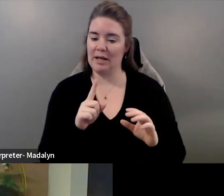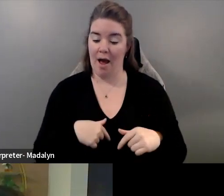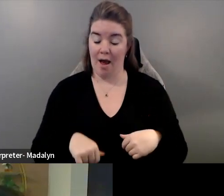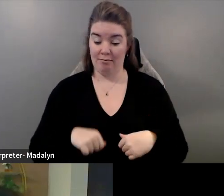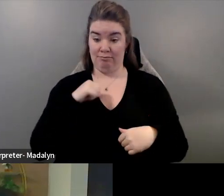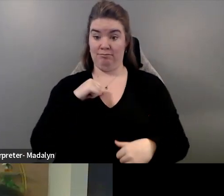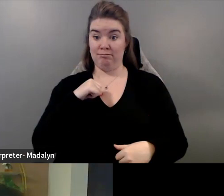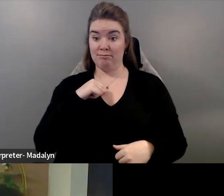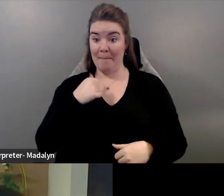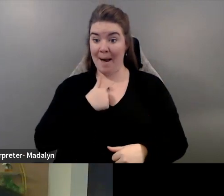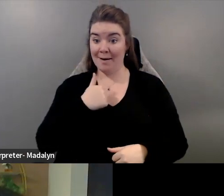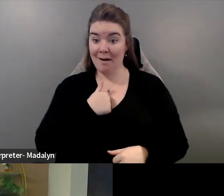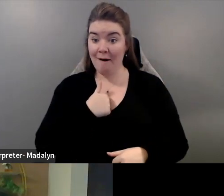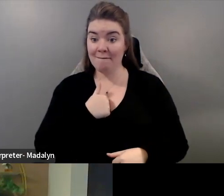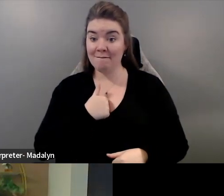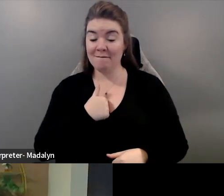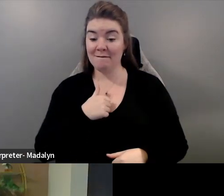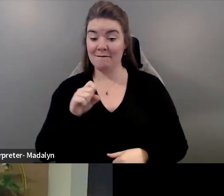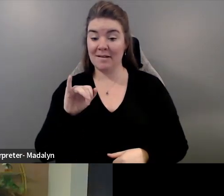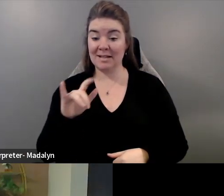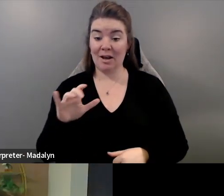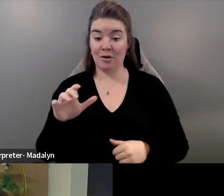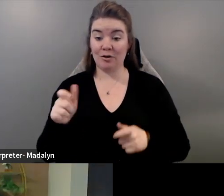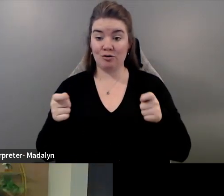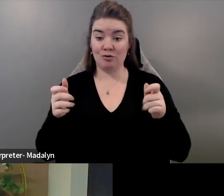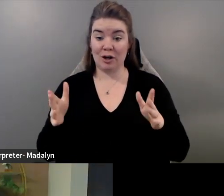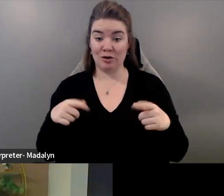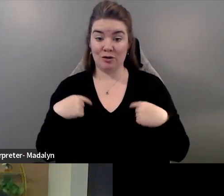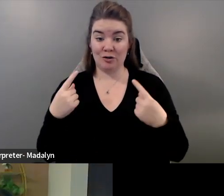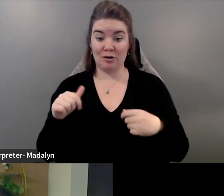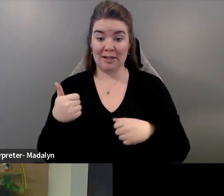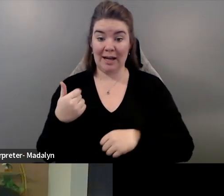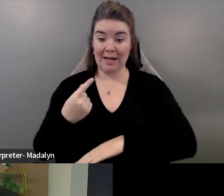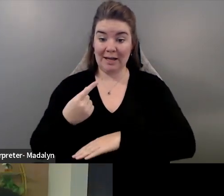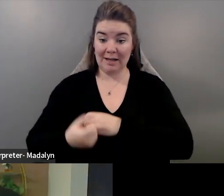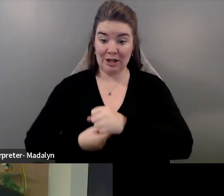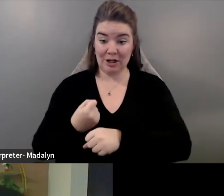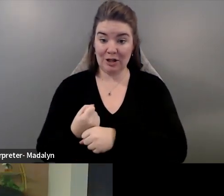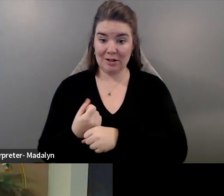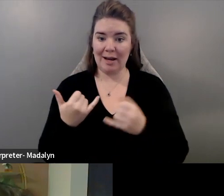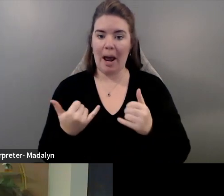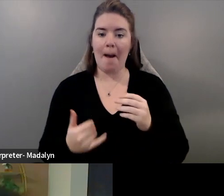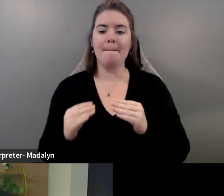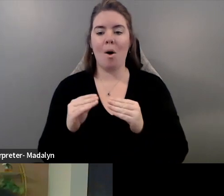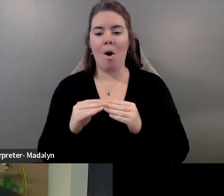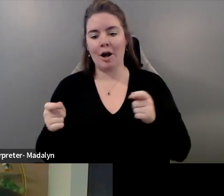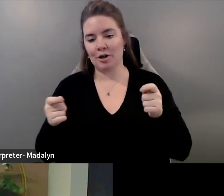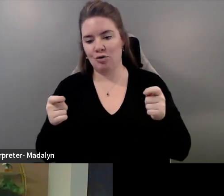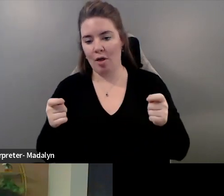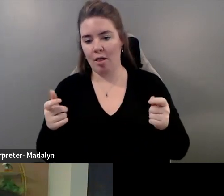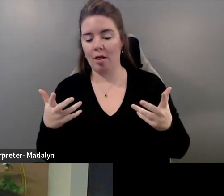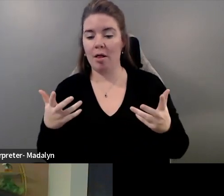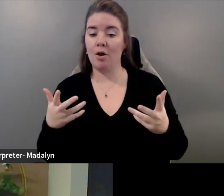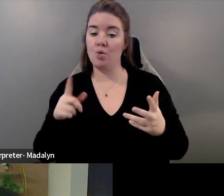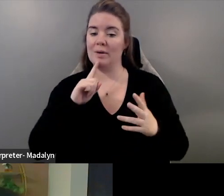in, being a silk director for 10 years and now having a little bit more control over, of course, the state